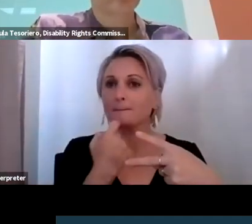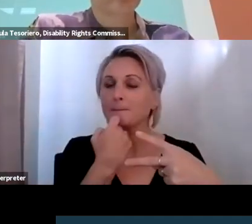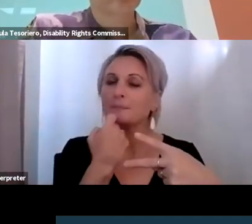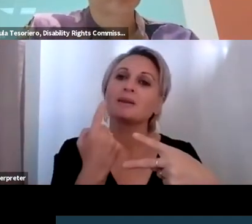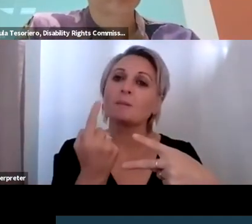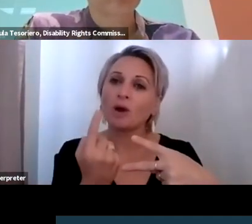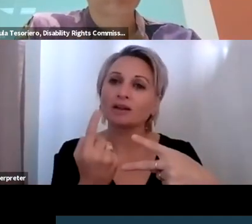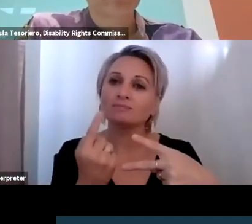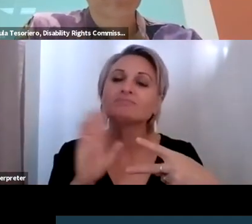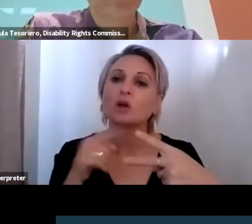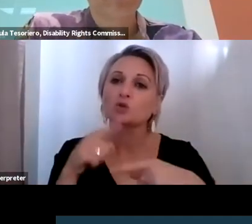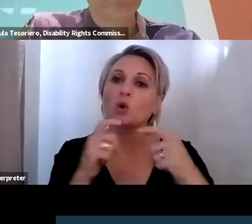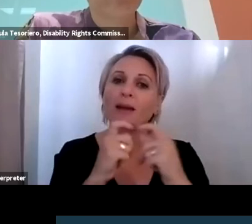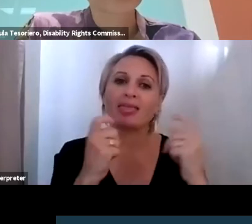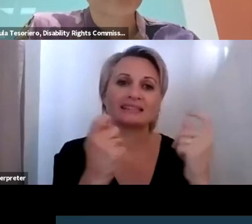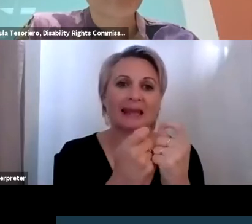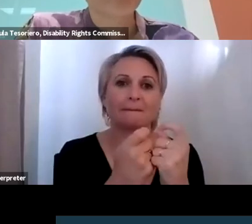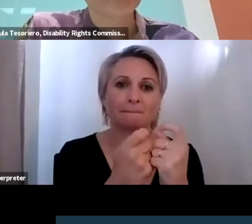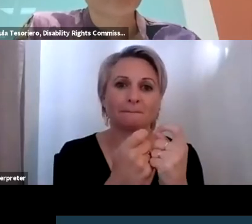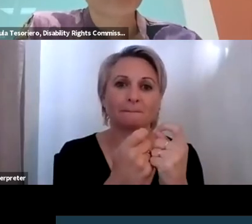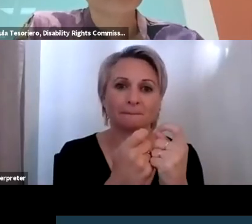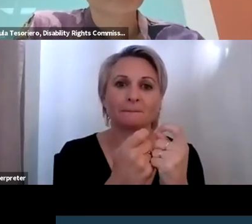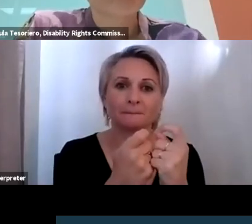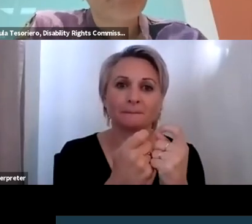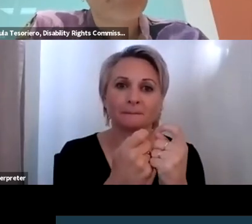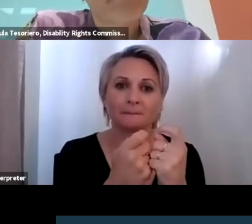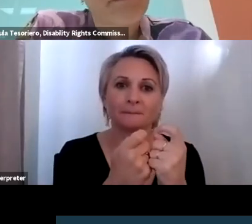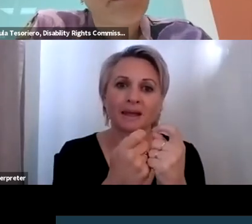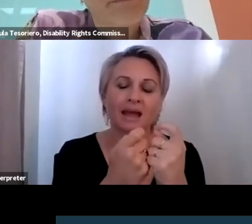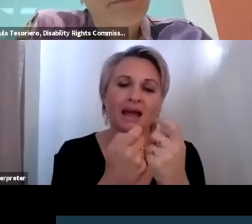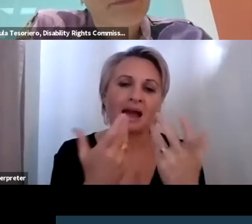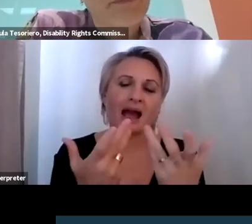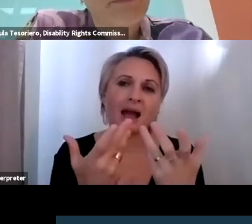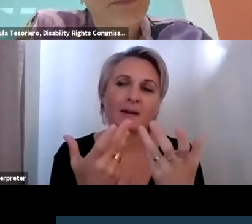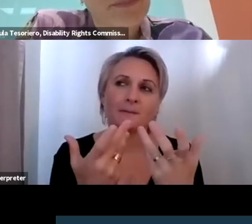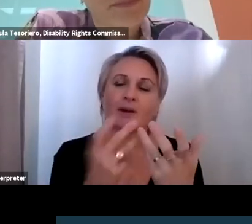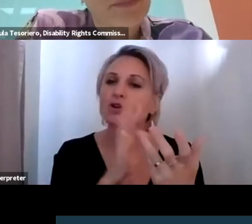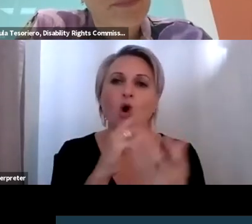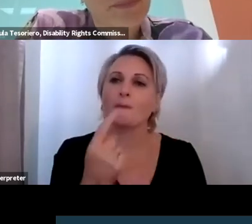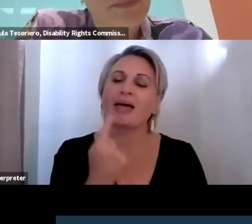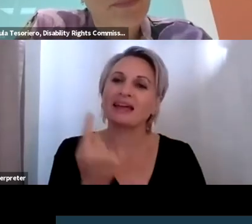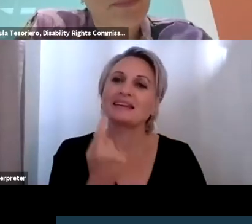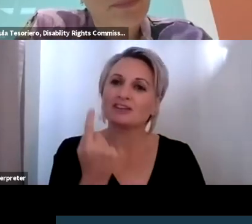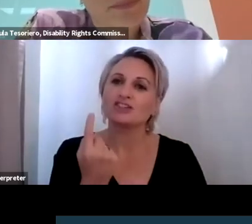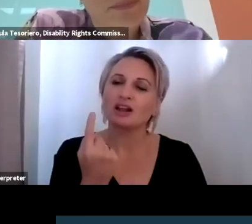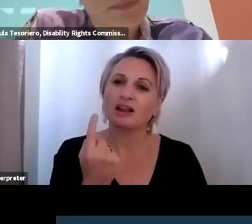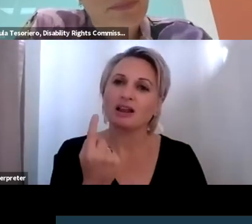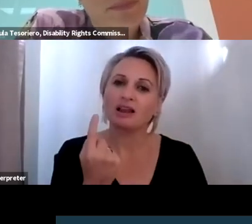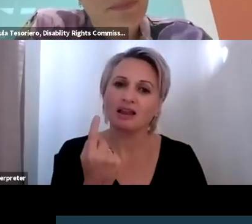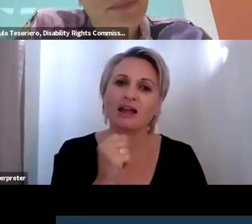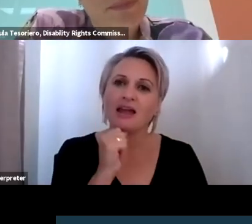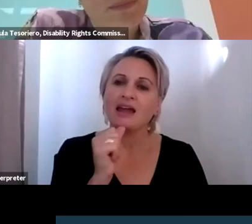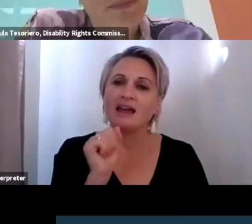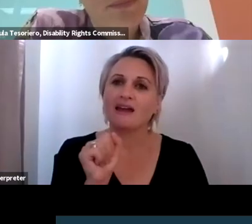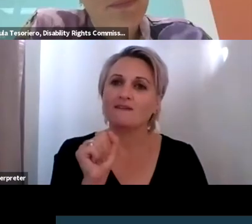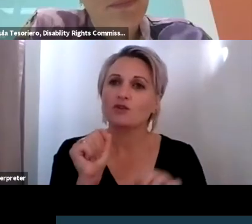it's all about the team and not the individual. And that, you know, if you're actively participating as part of a team, you